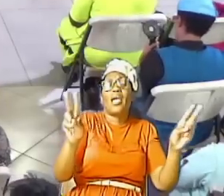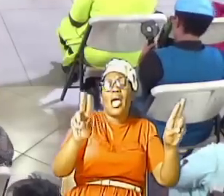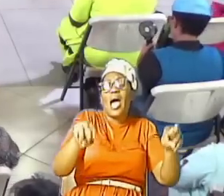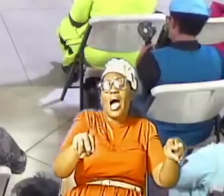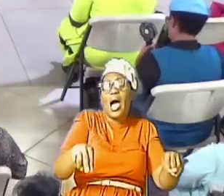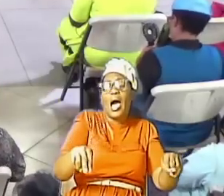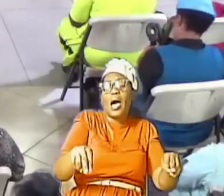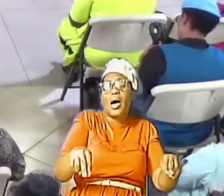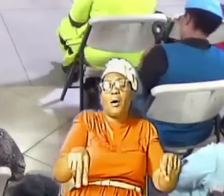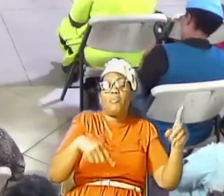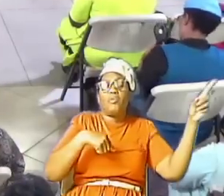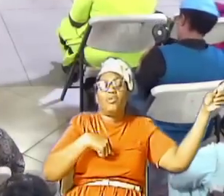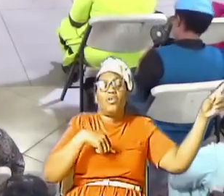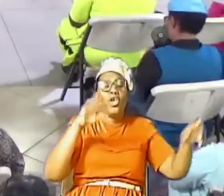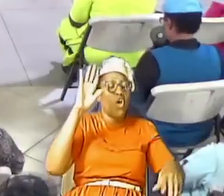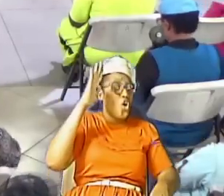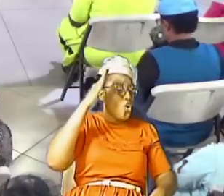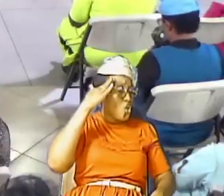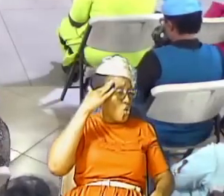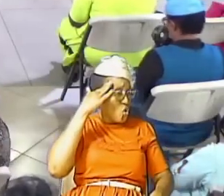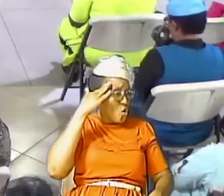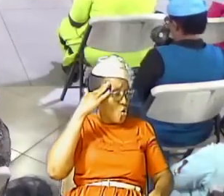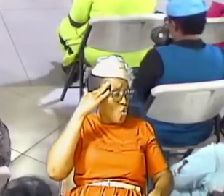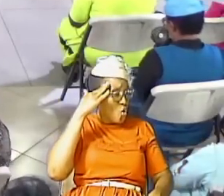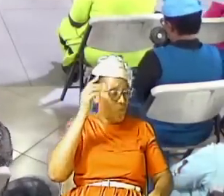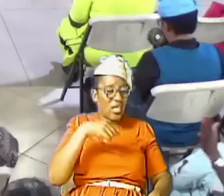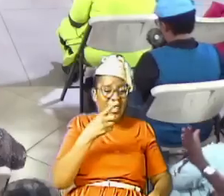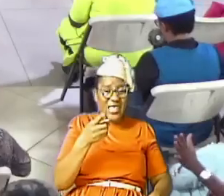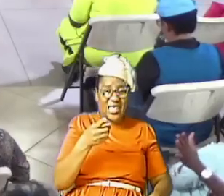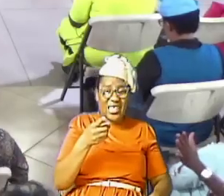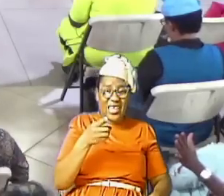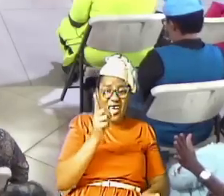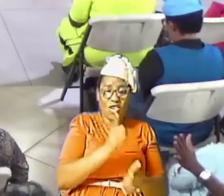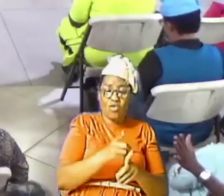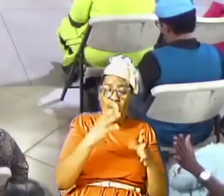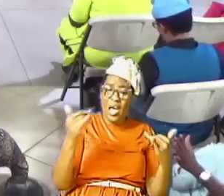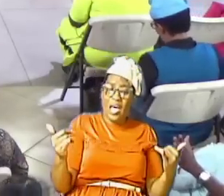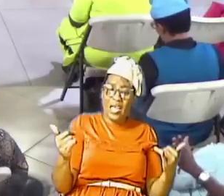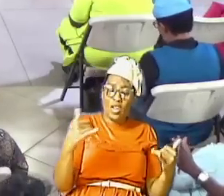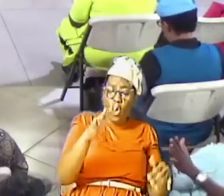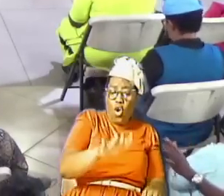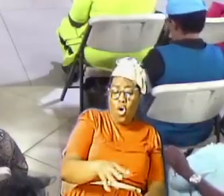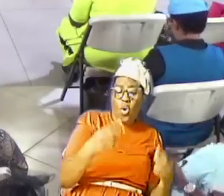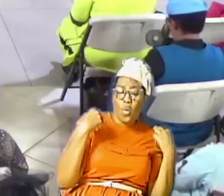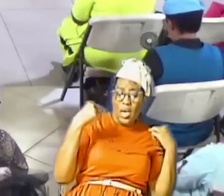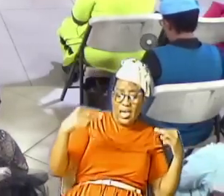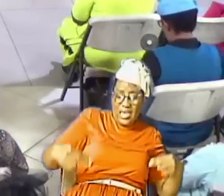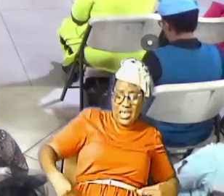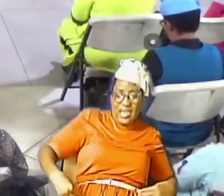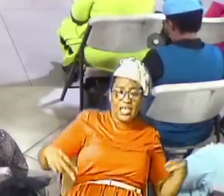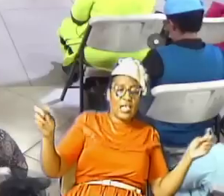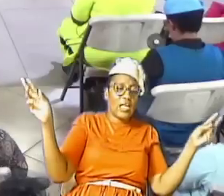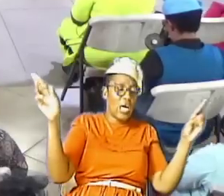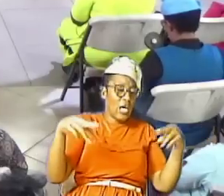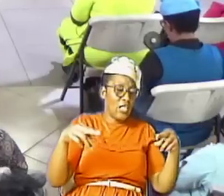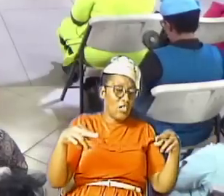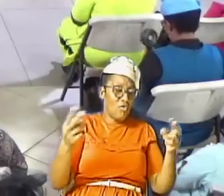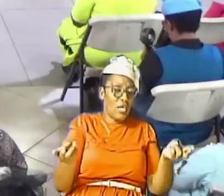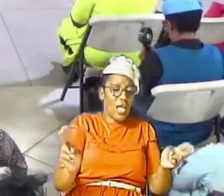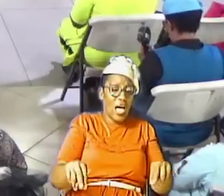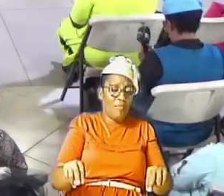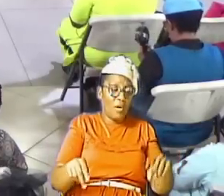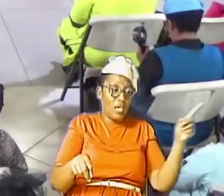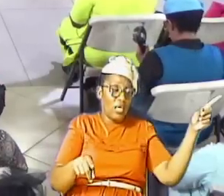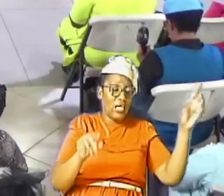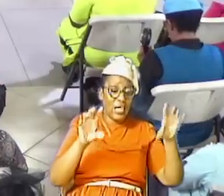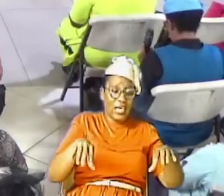I know it, I know it, I know it. I'm saying it right now because I feel it. Healing is already happening. Mayabu